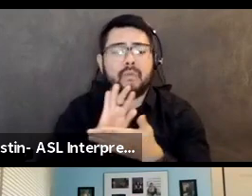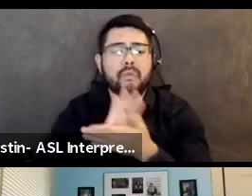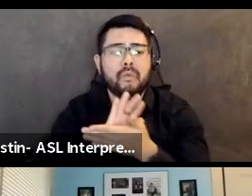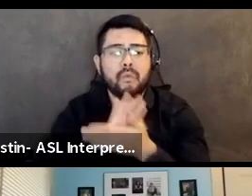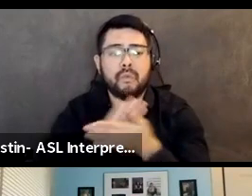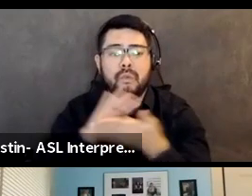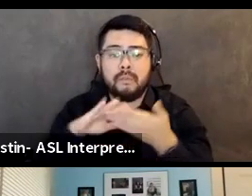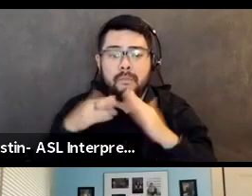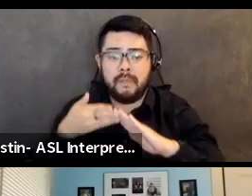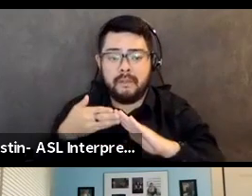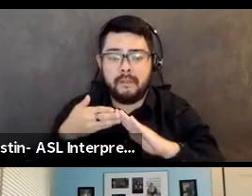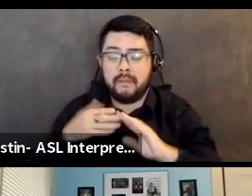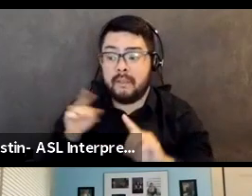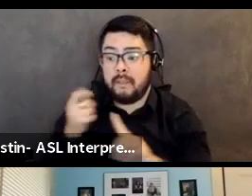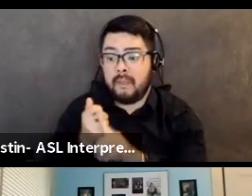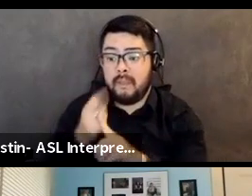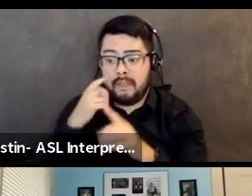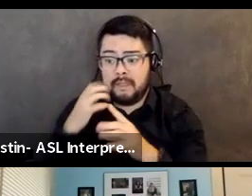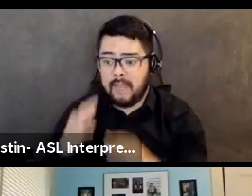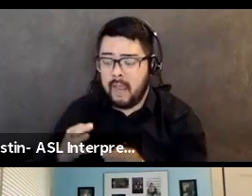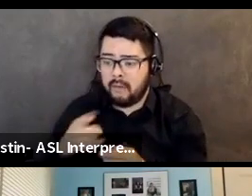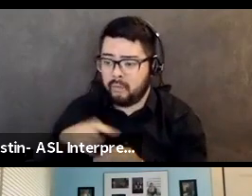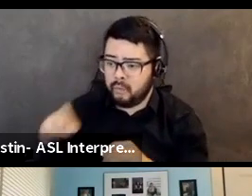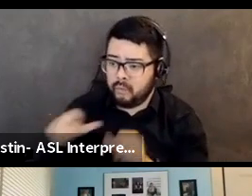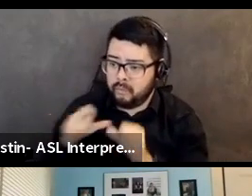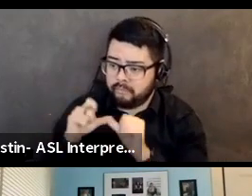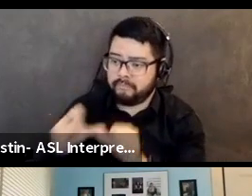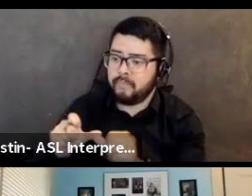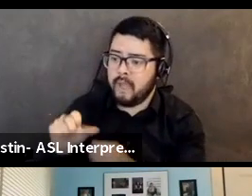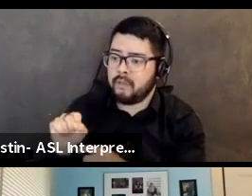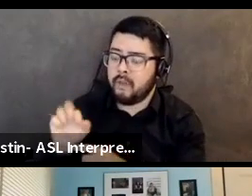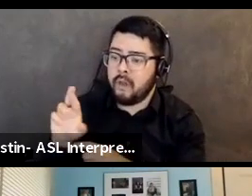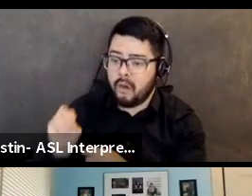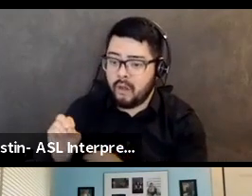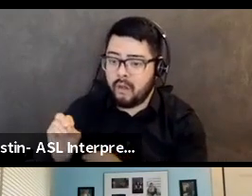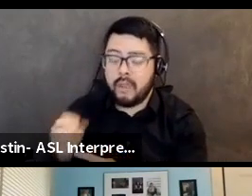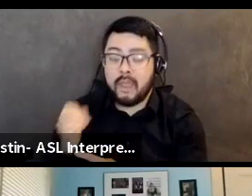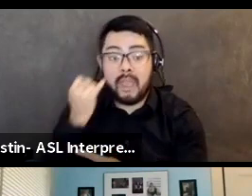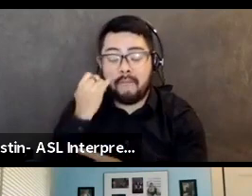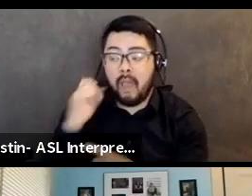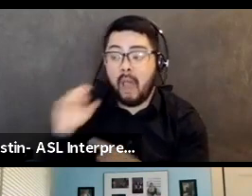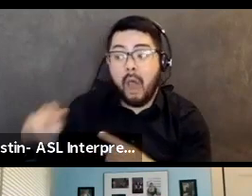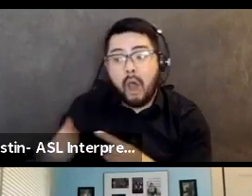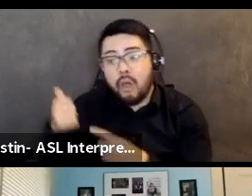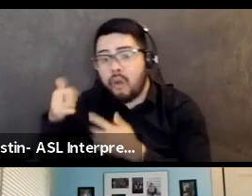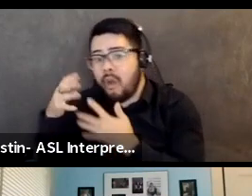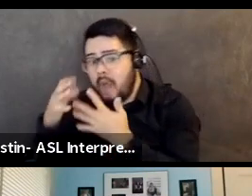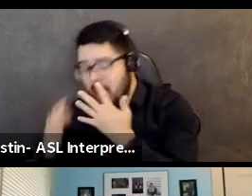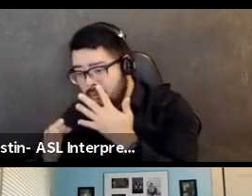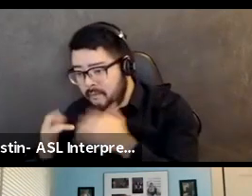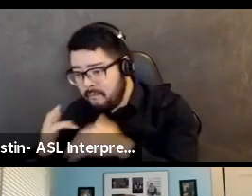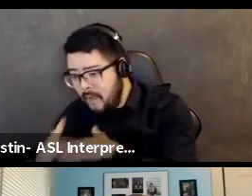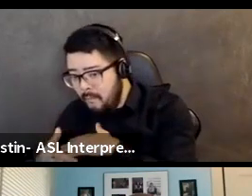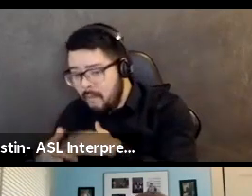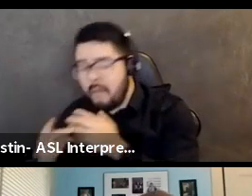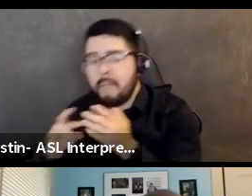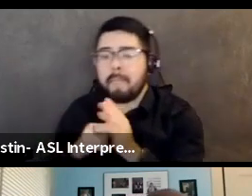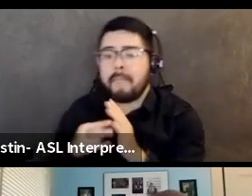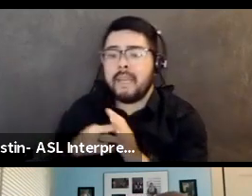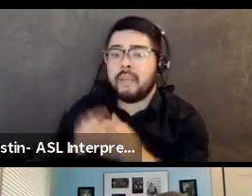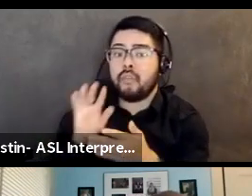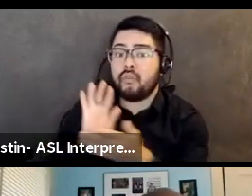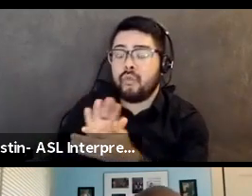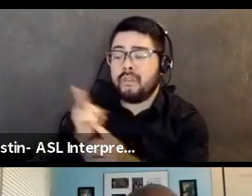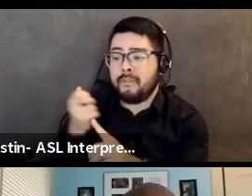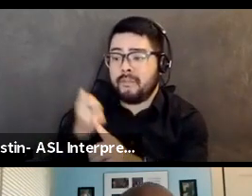that decide that they need sros when they have a different choice set they are either responding to the